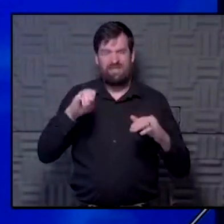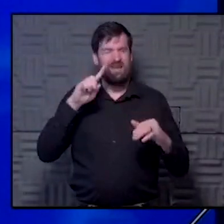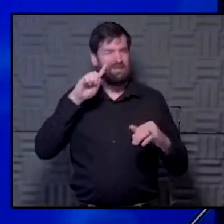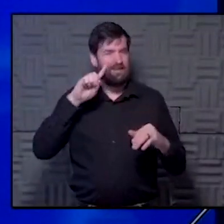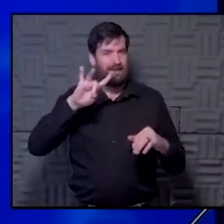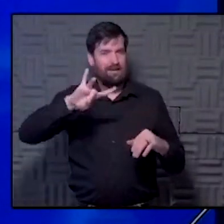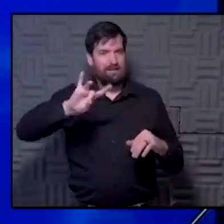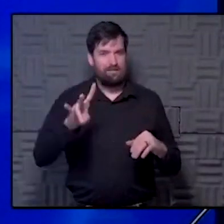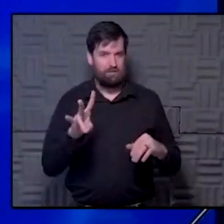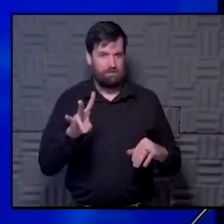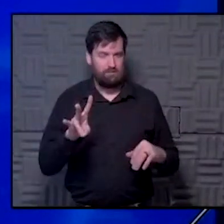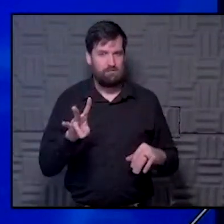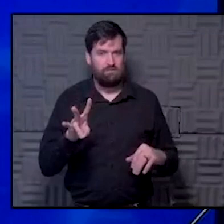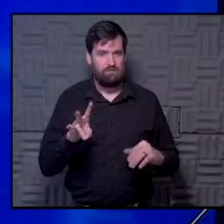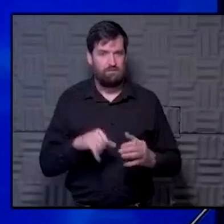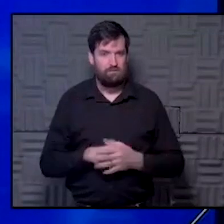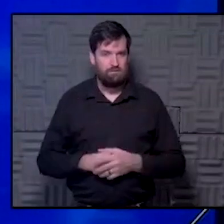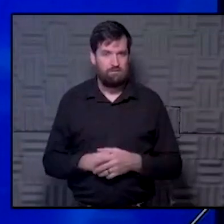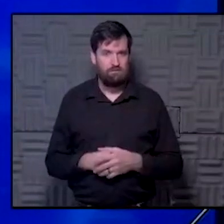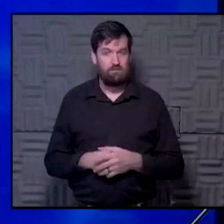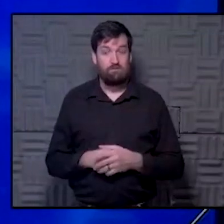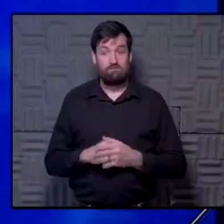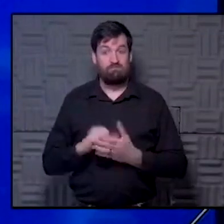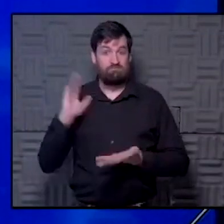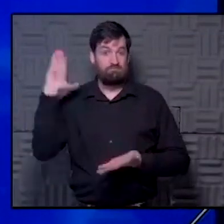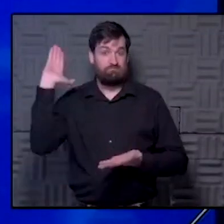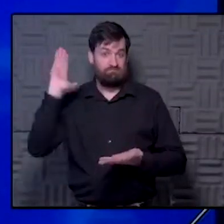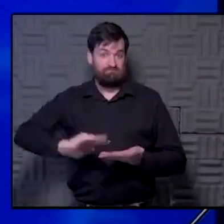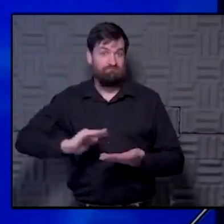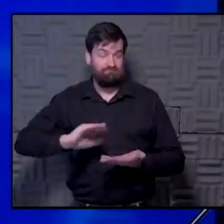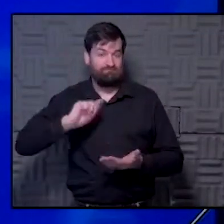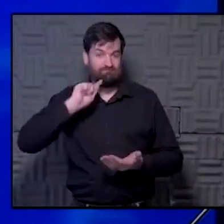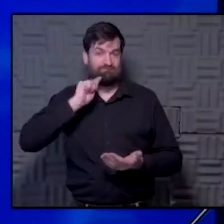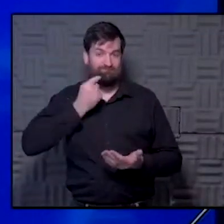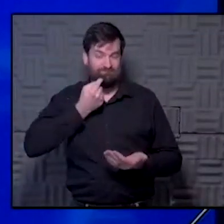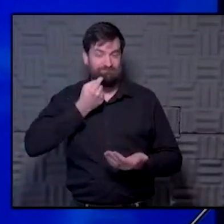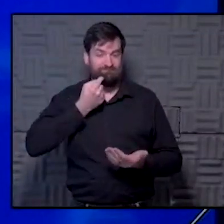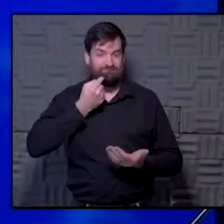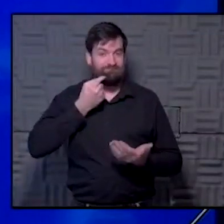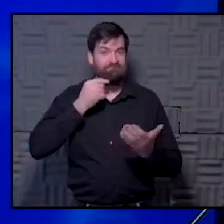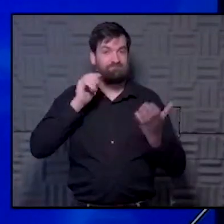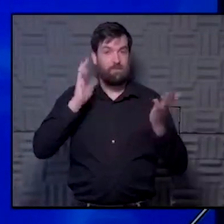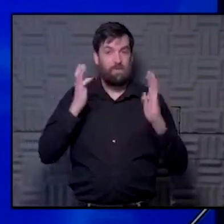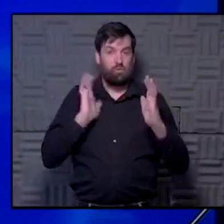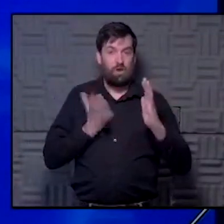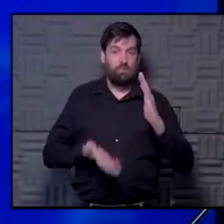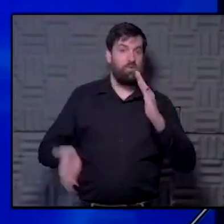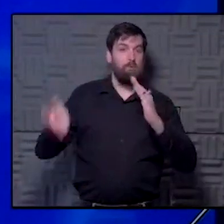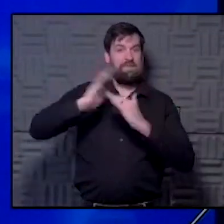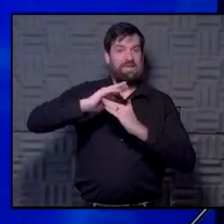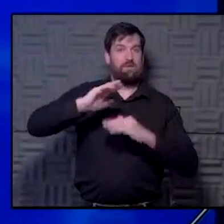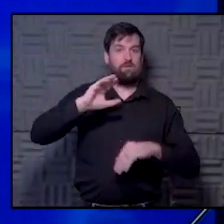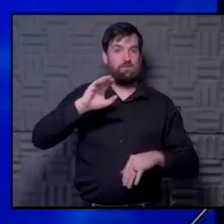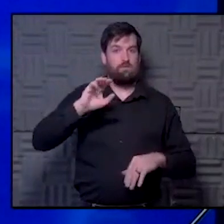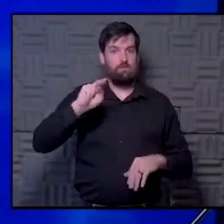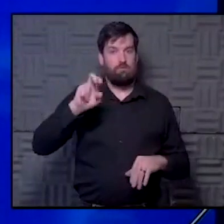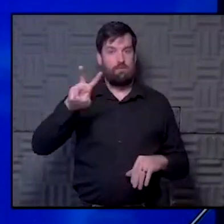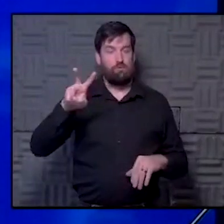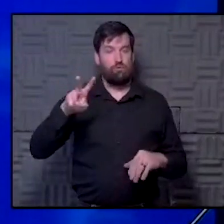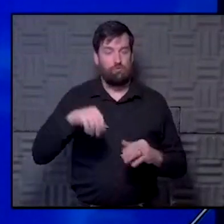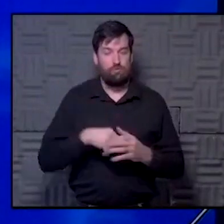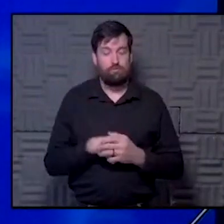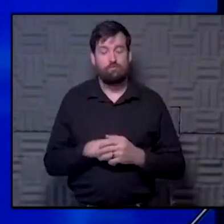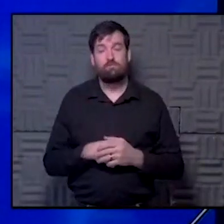87. Which is down significantly from our peak in November.